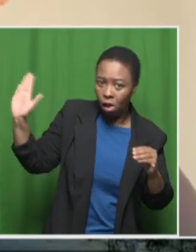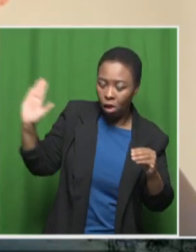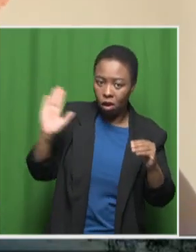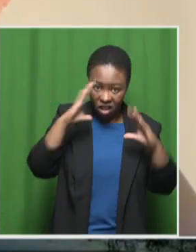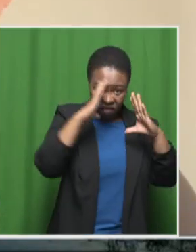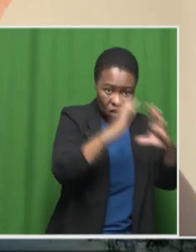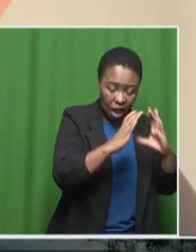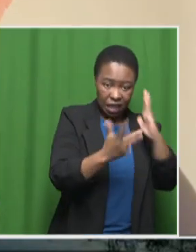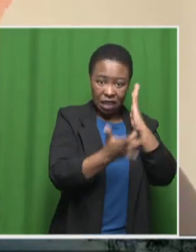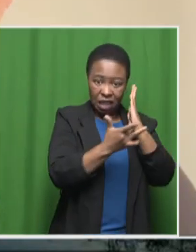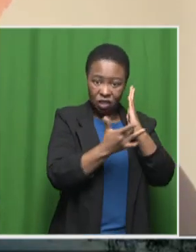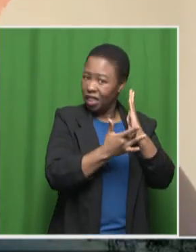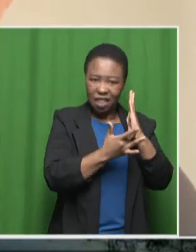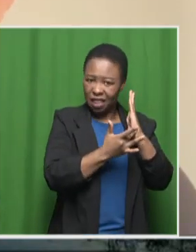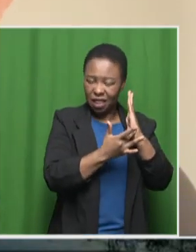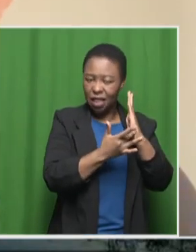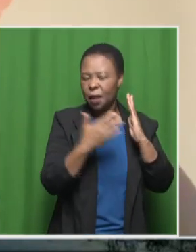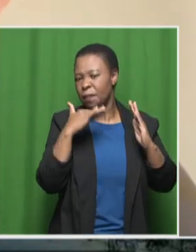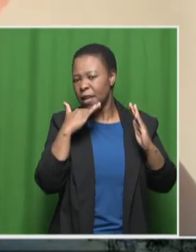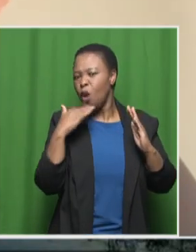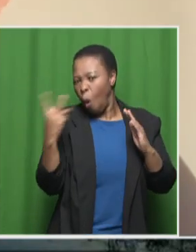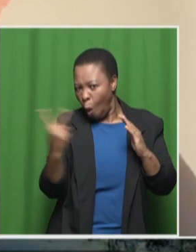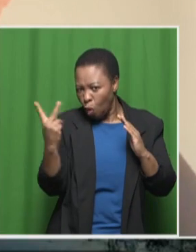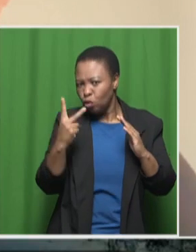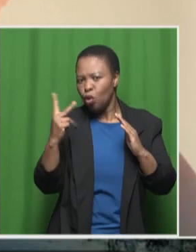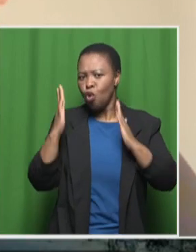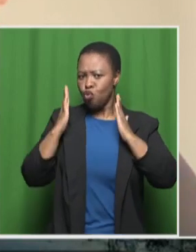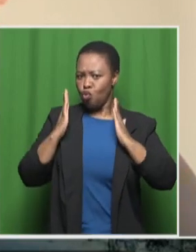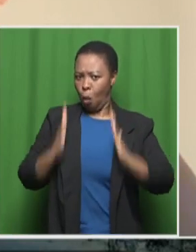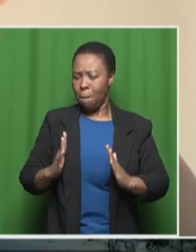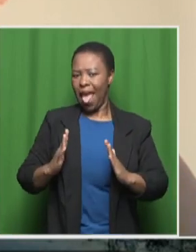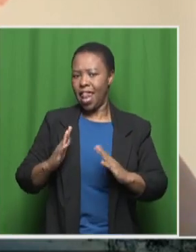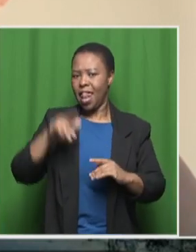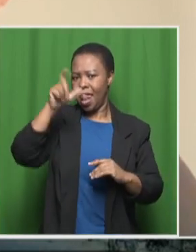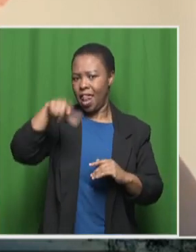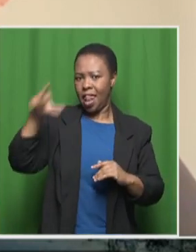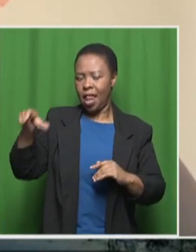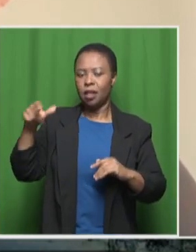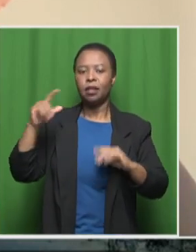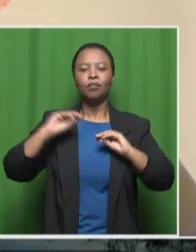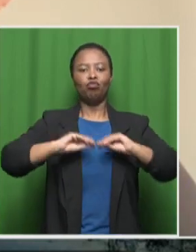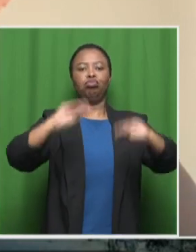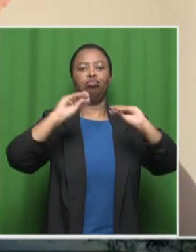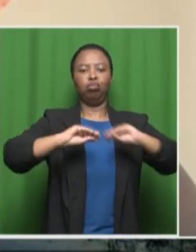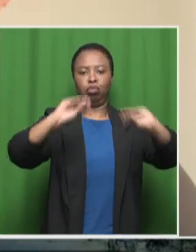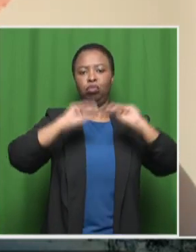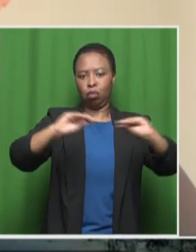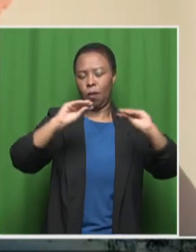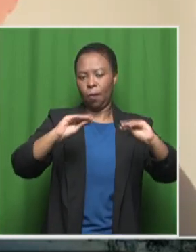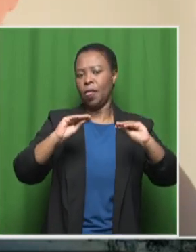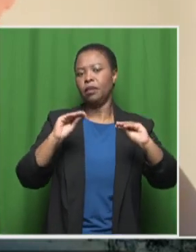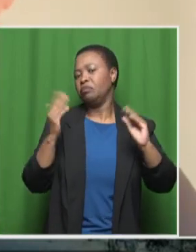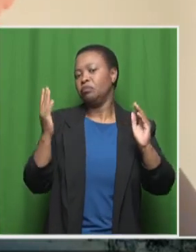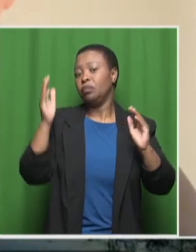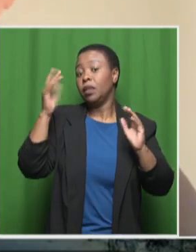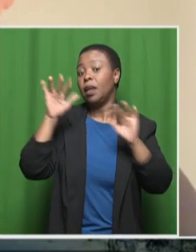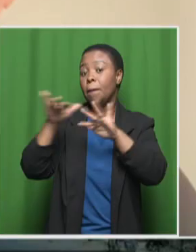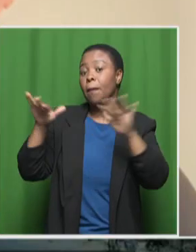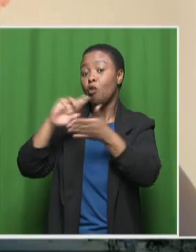21st century on that front. Talk to us a little bit more about what that future is going to look like, and then the role of humans then in relation to technology.